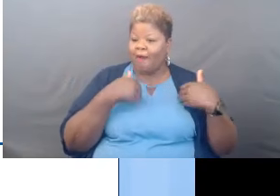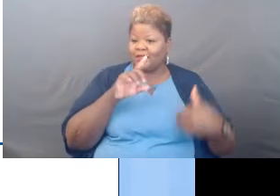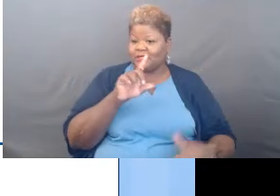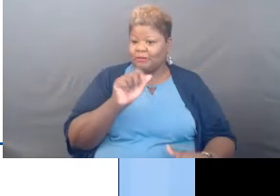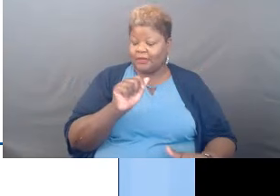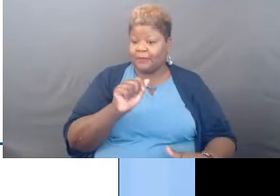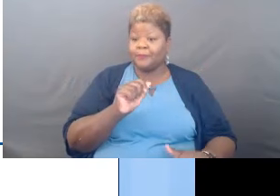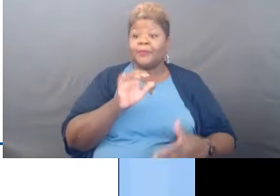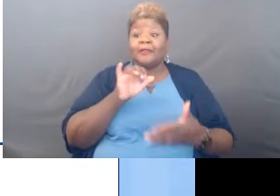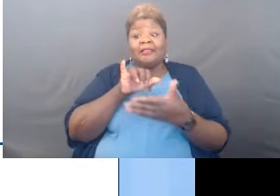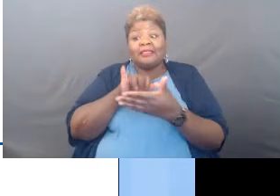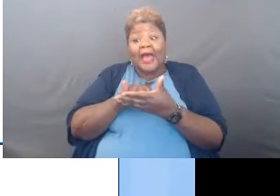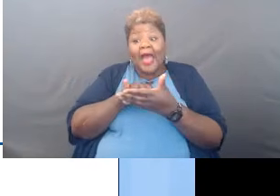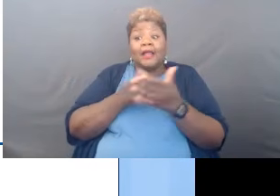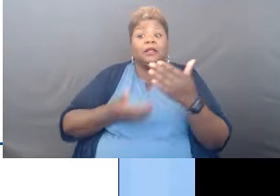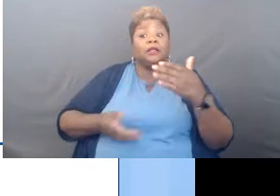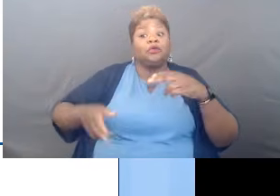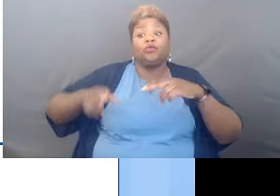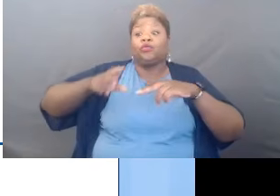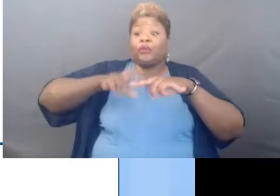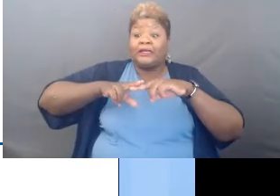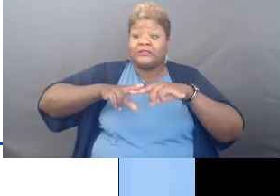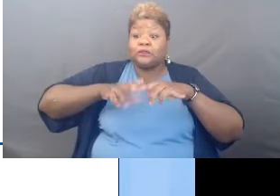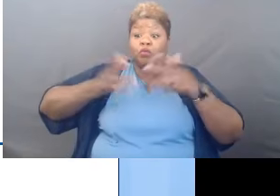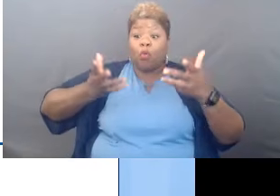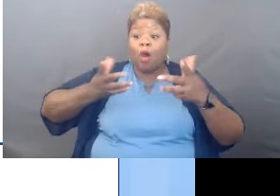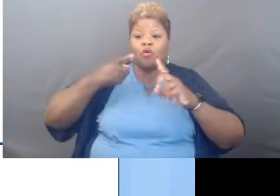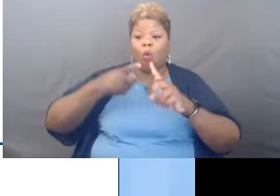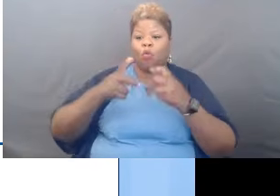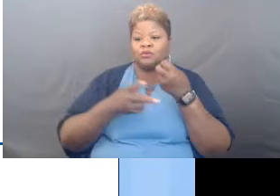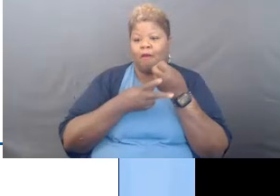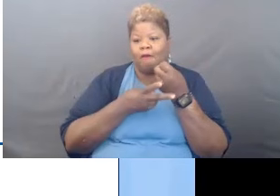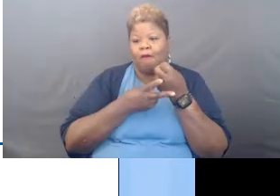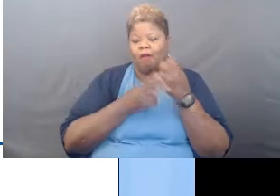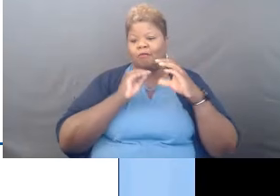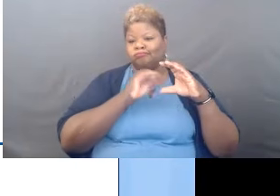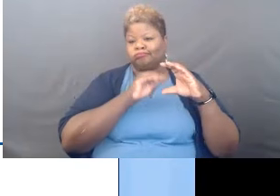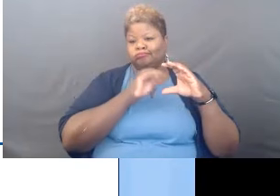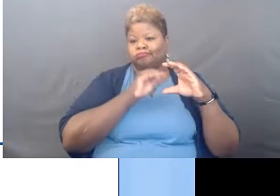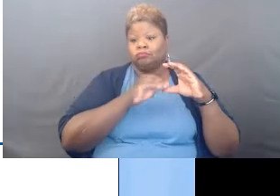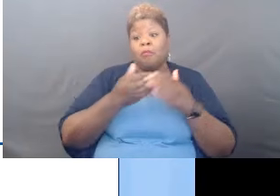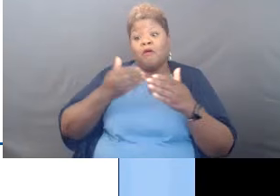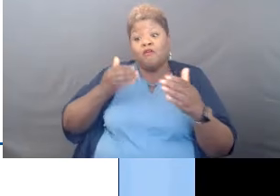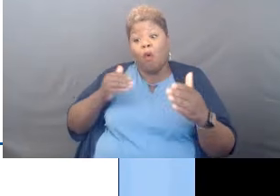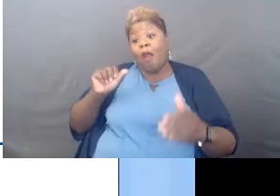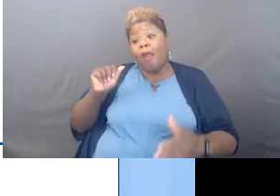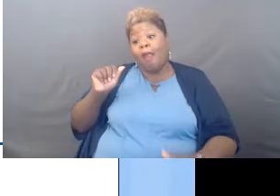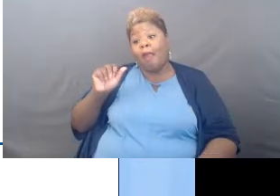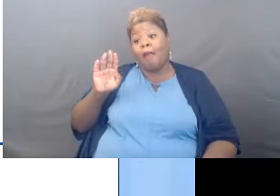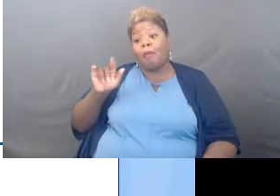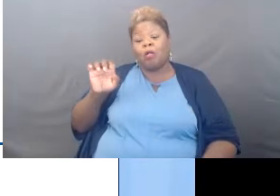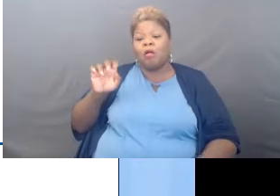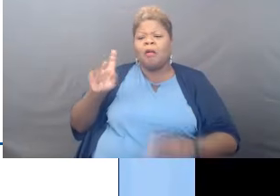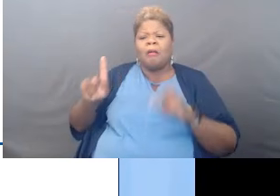It dramatically increases the ability to save. Prior to ABLE legislation, individuals could only save